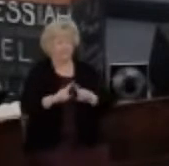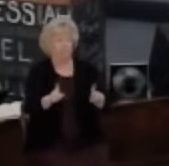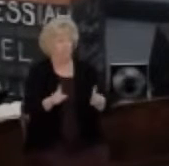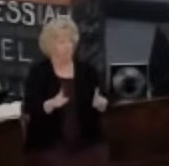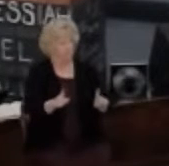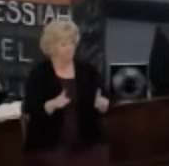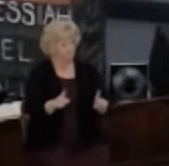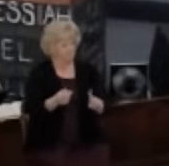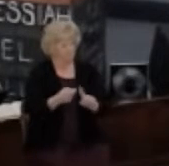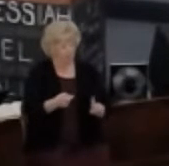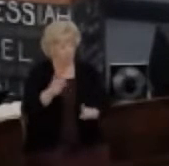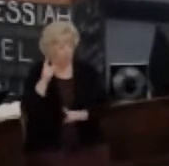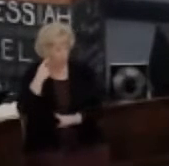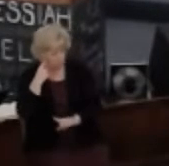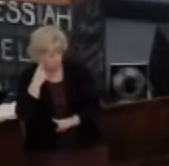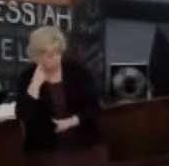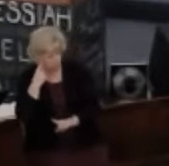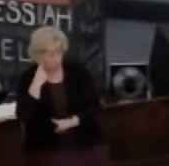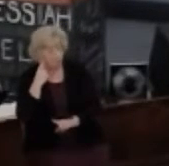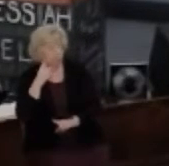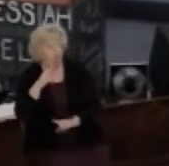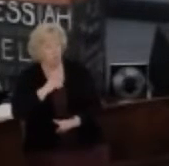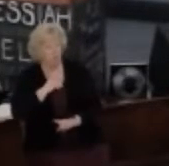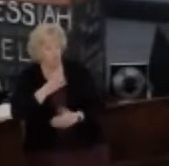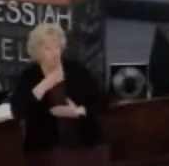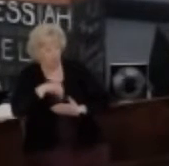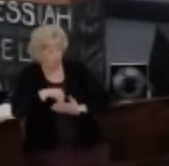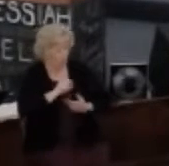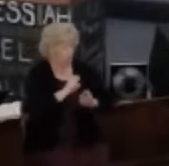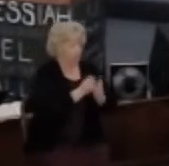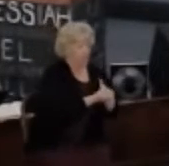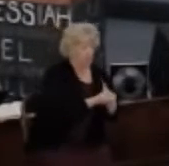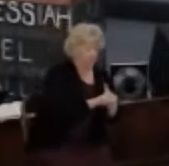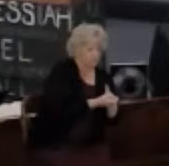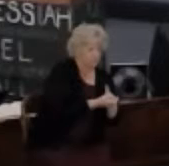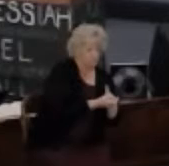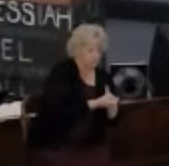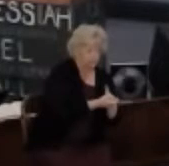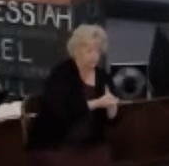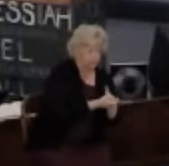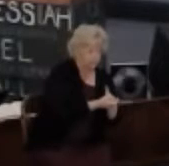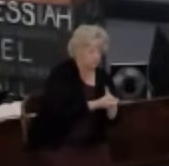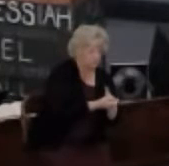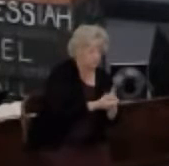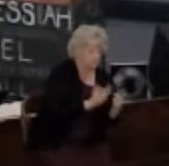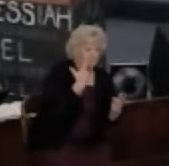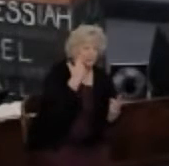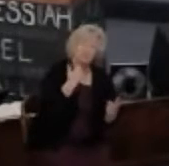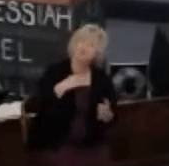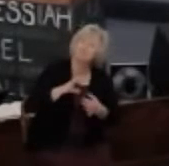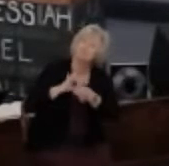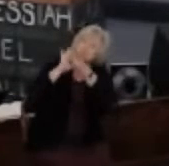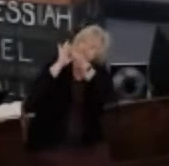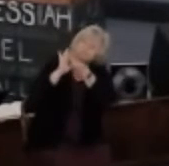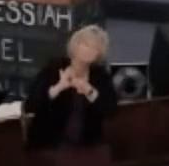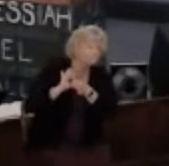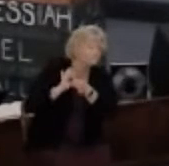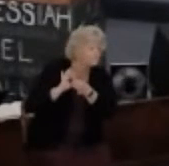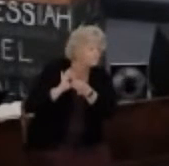hear from God's word. There's not much change in their life as a result of their relationship with